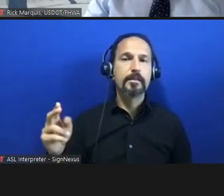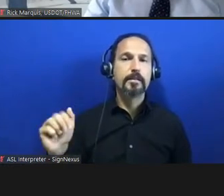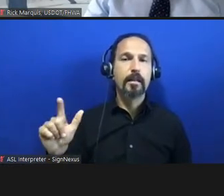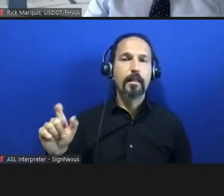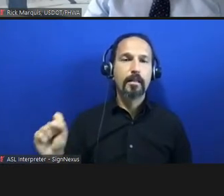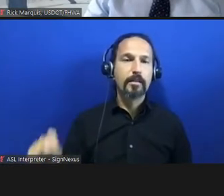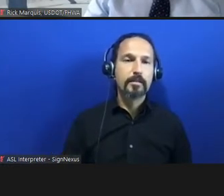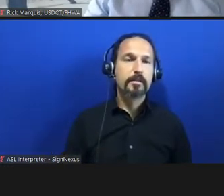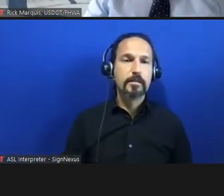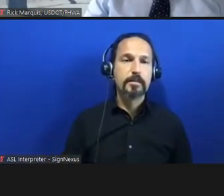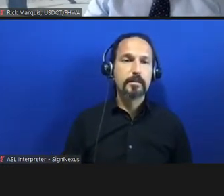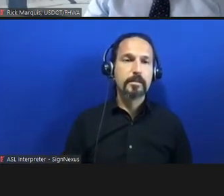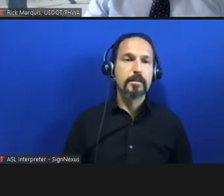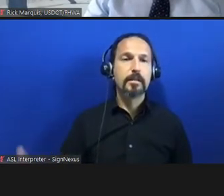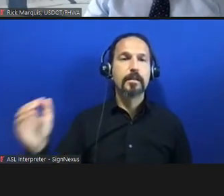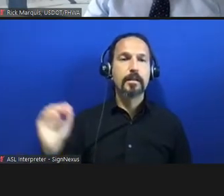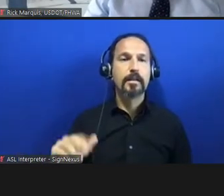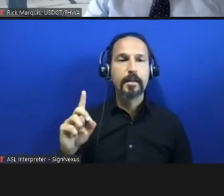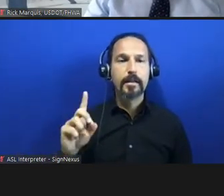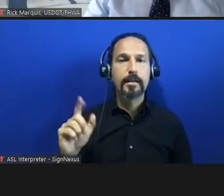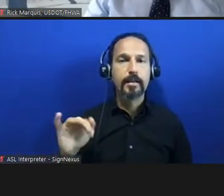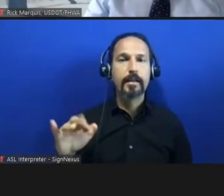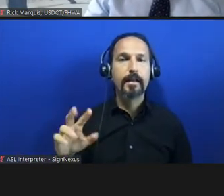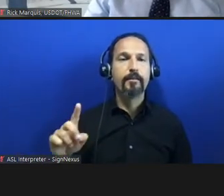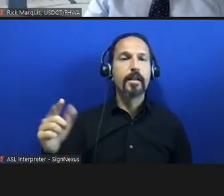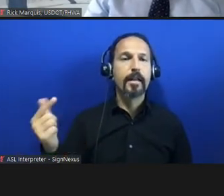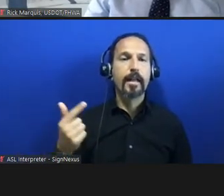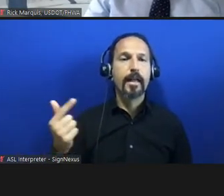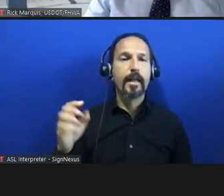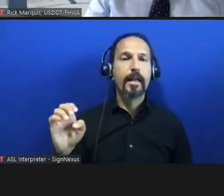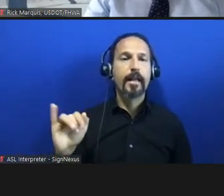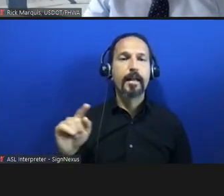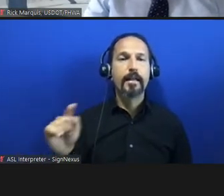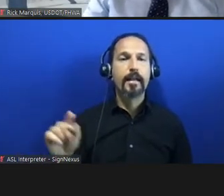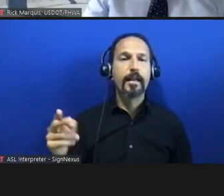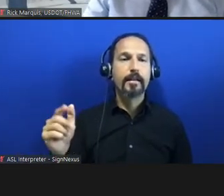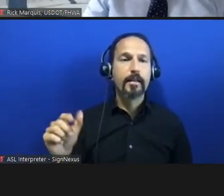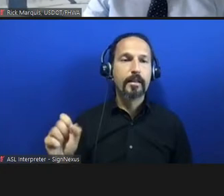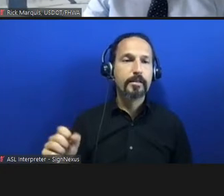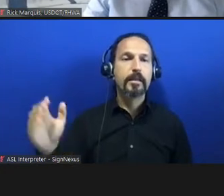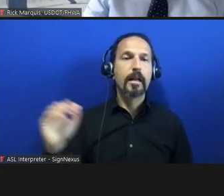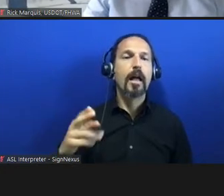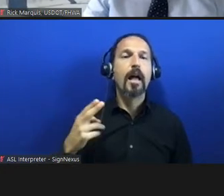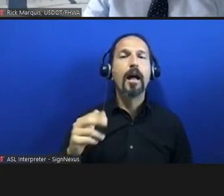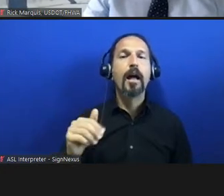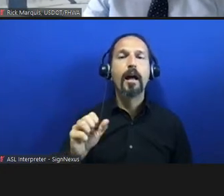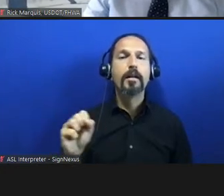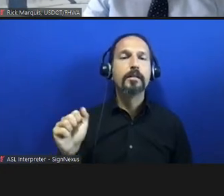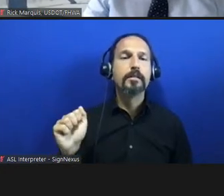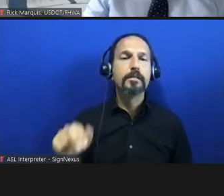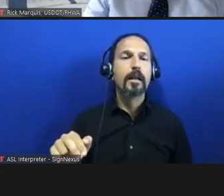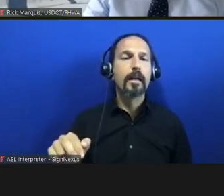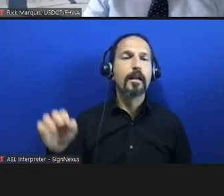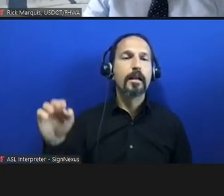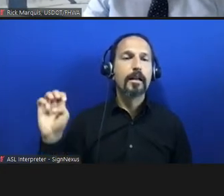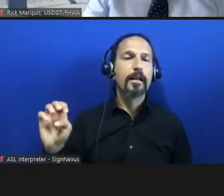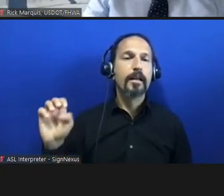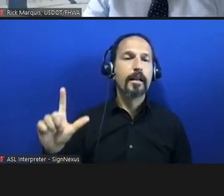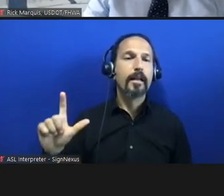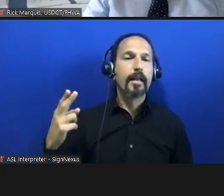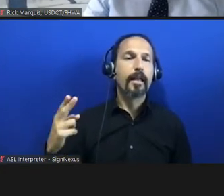our next speaker is David gazelles followed by Hassan El helwa